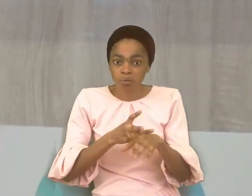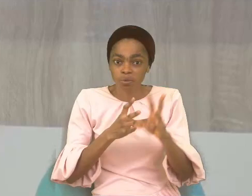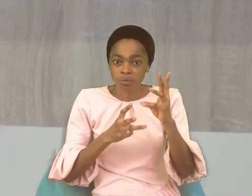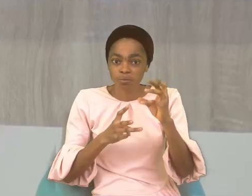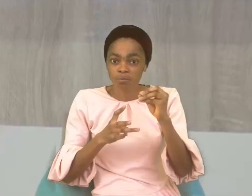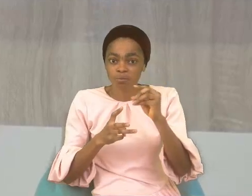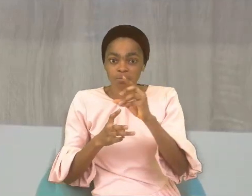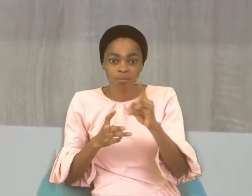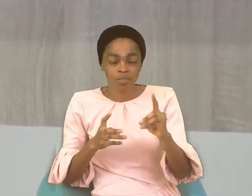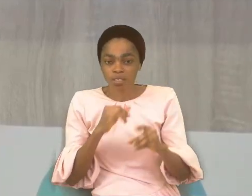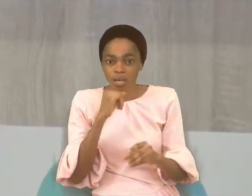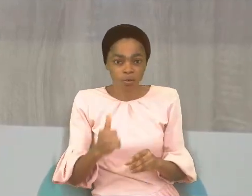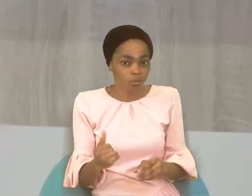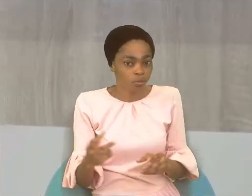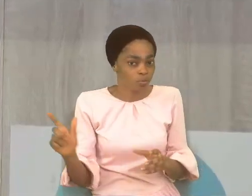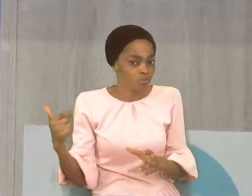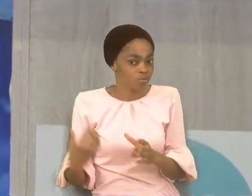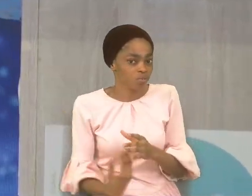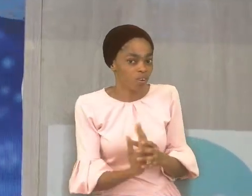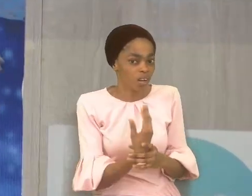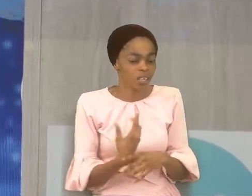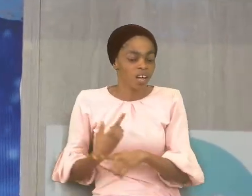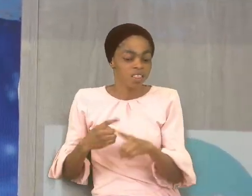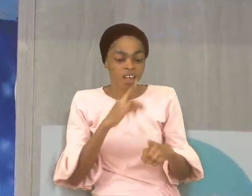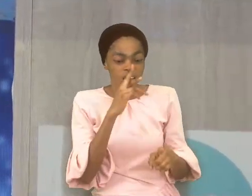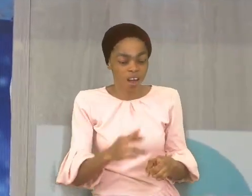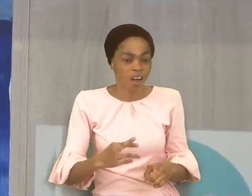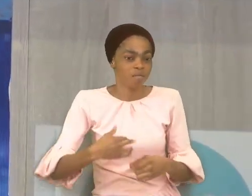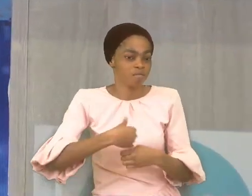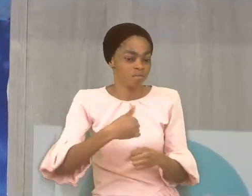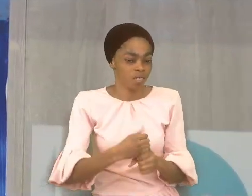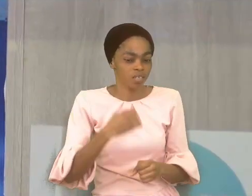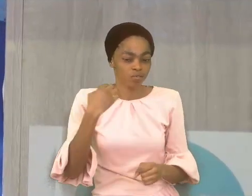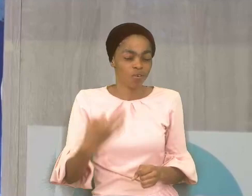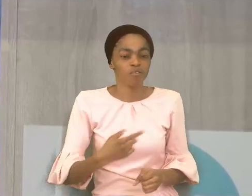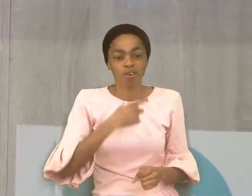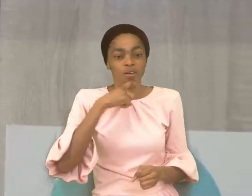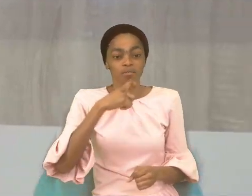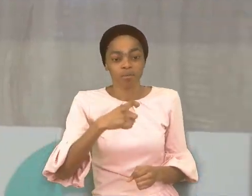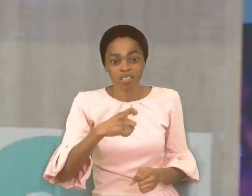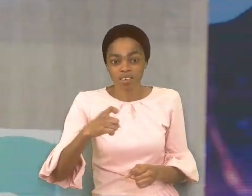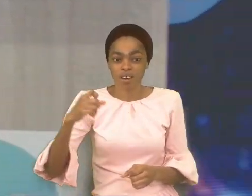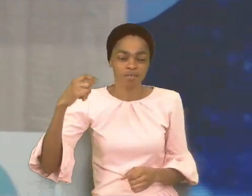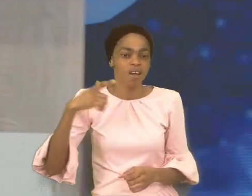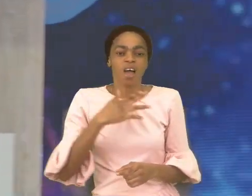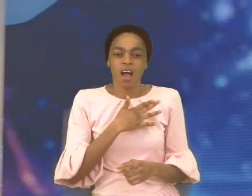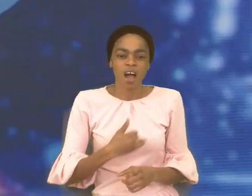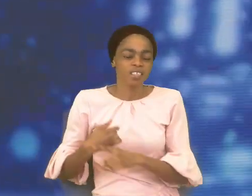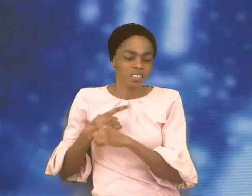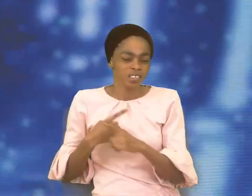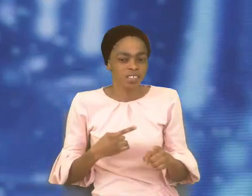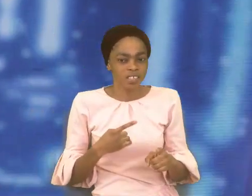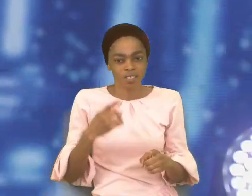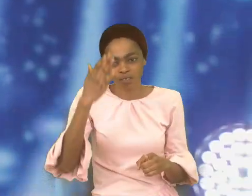real metal. And they knew the fire will just brighten them up. I pray,